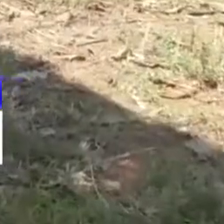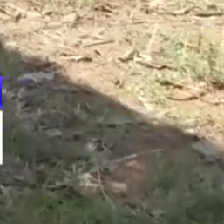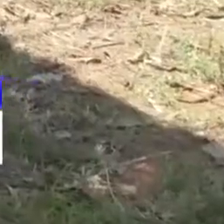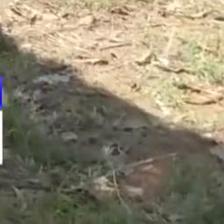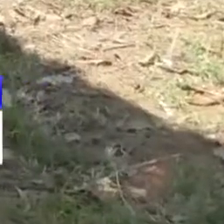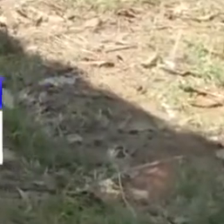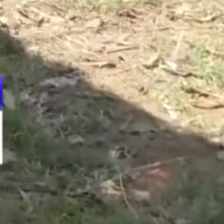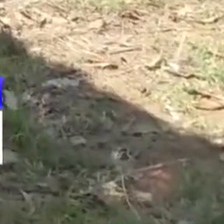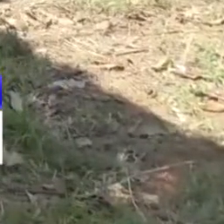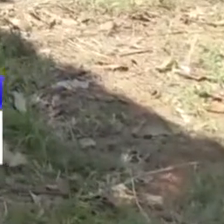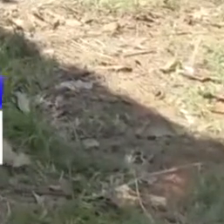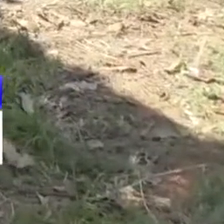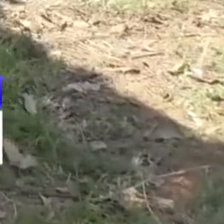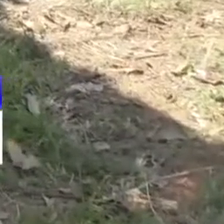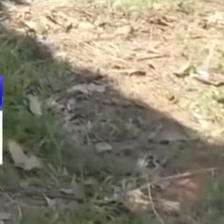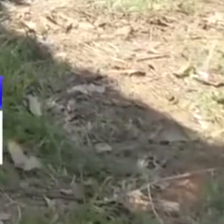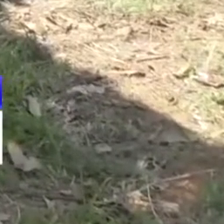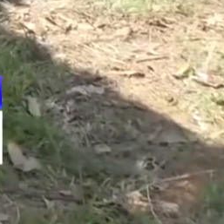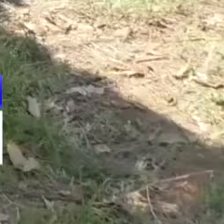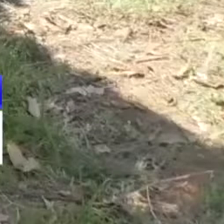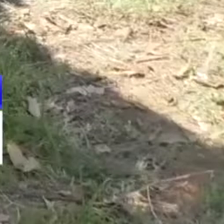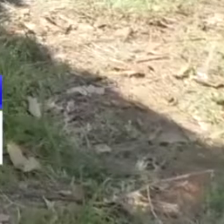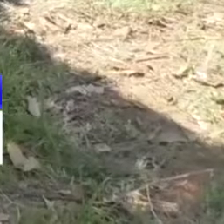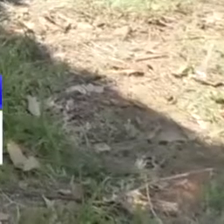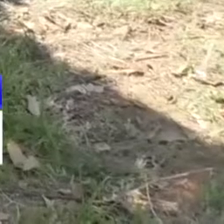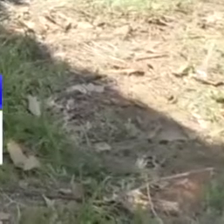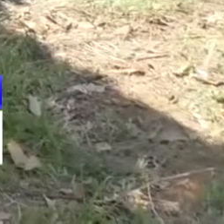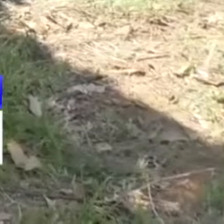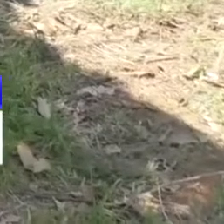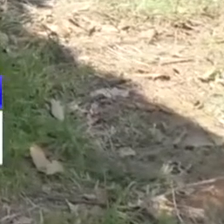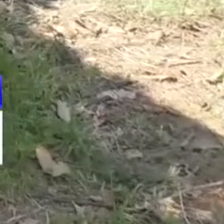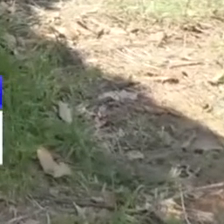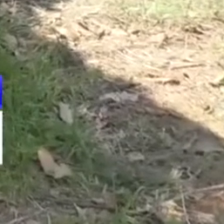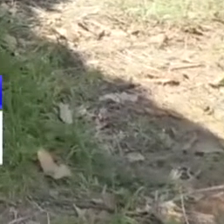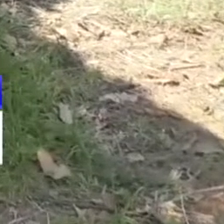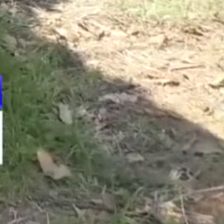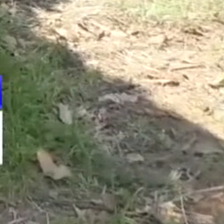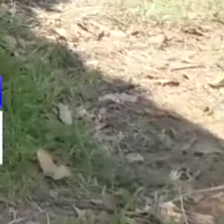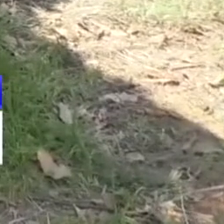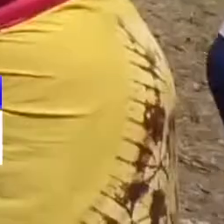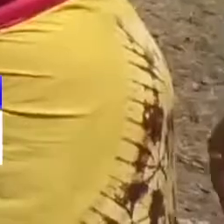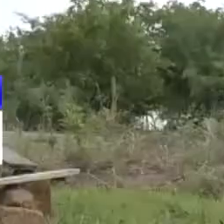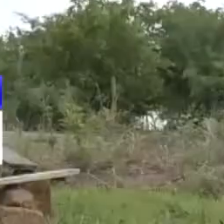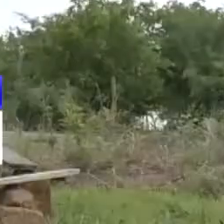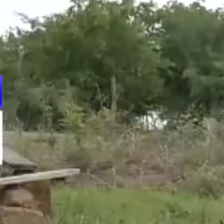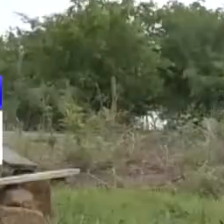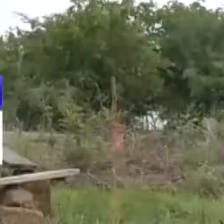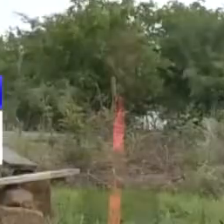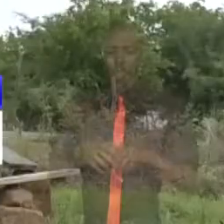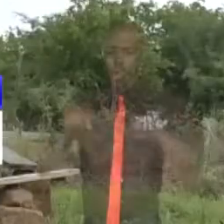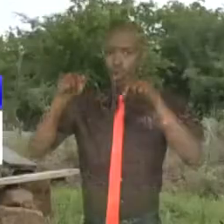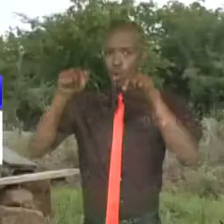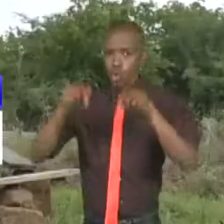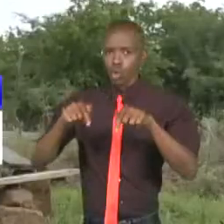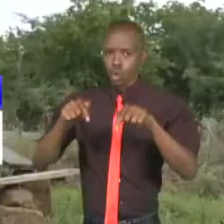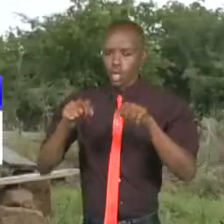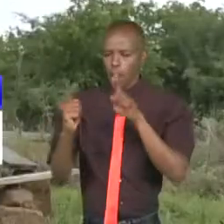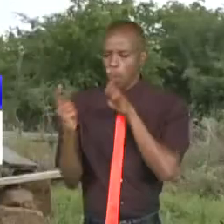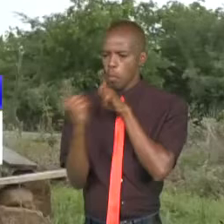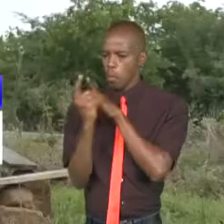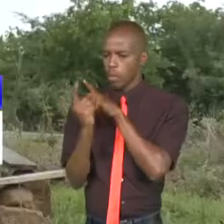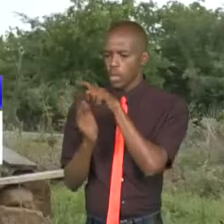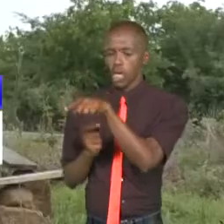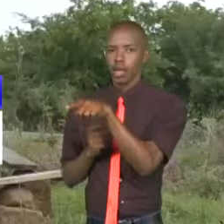Na nini na maji. Kiposa unaona unang'ang'ana na hiyo shamba. Leo tulikuwa tunakutania